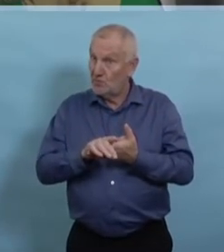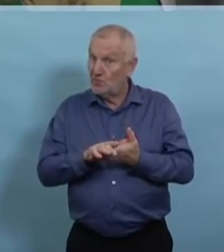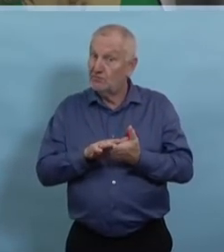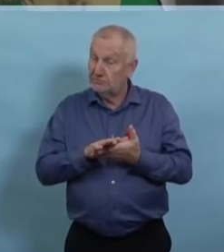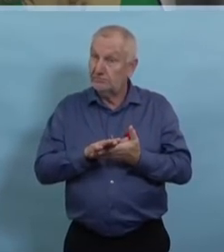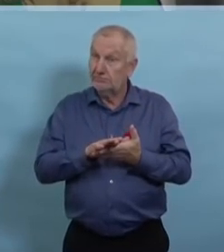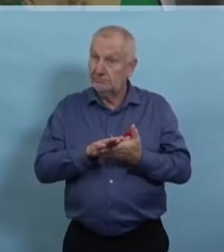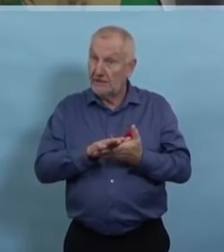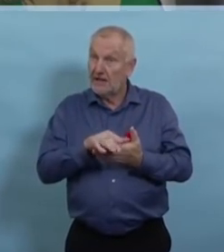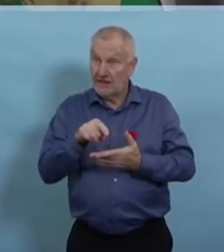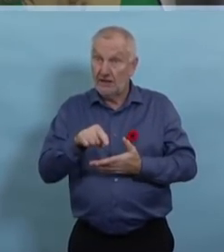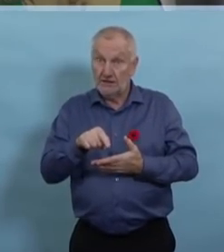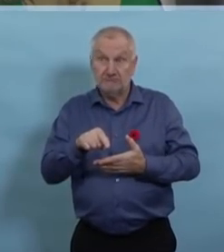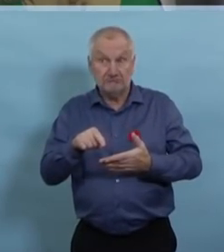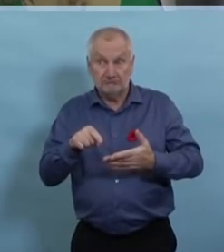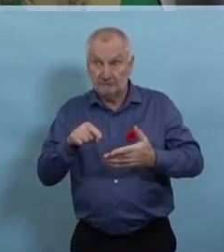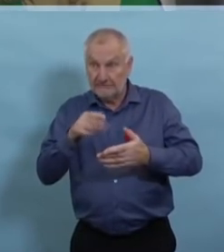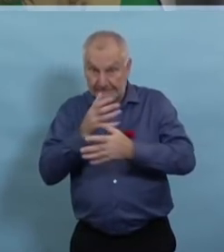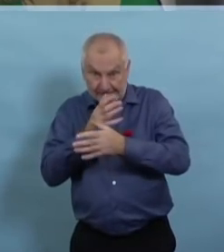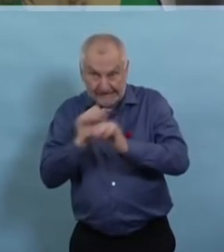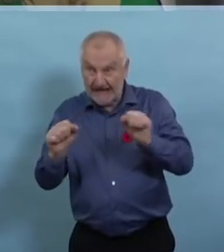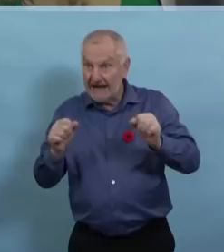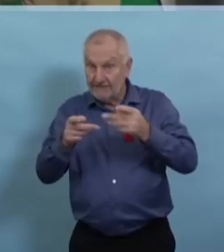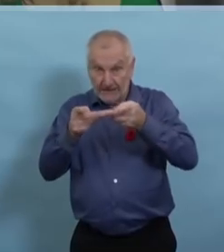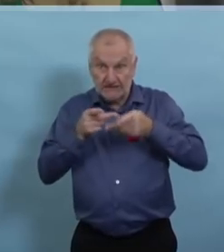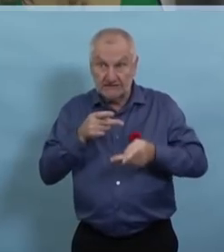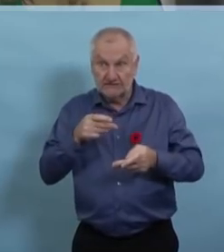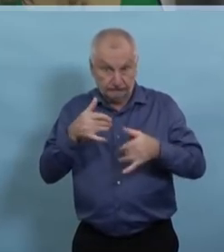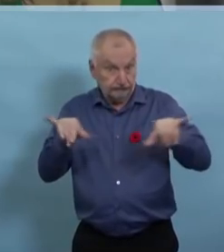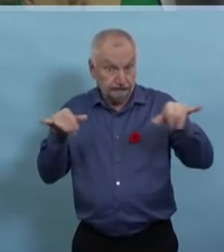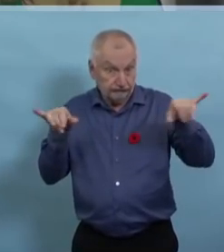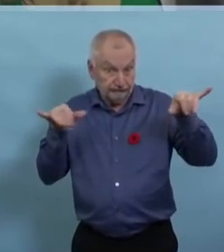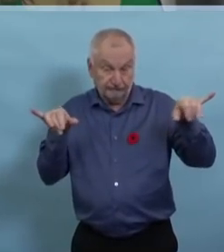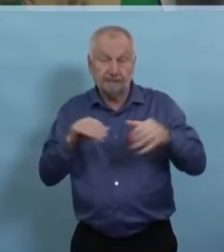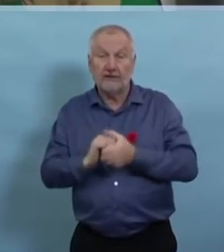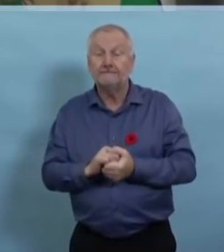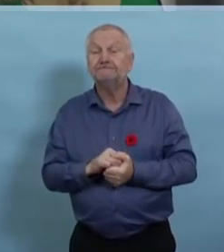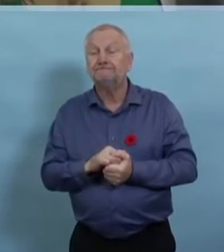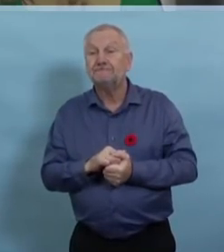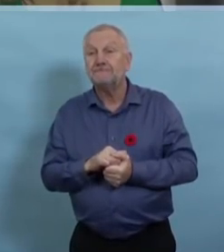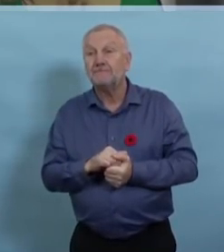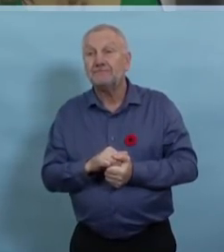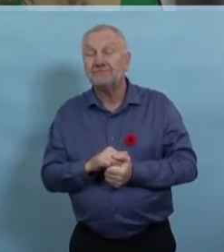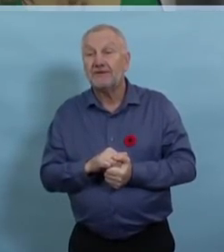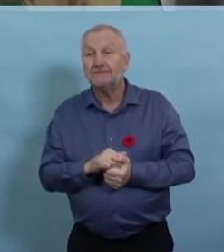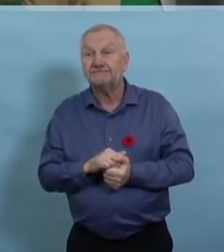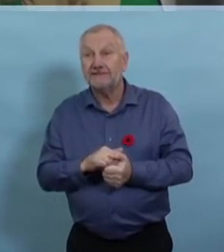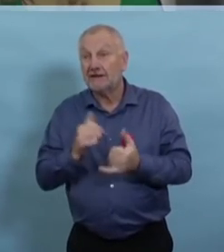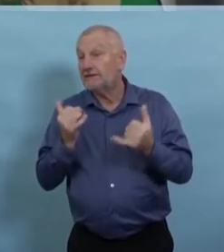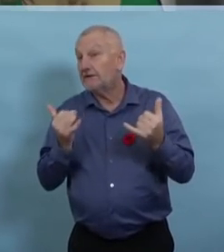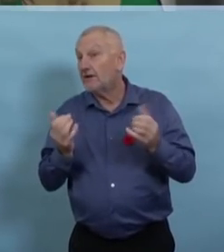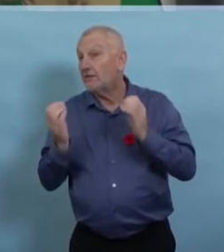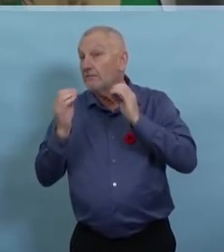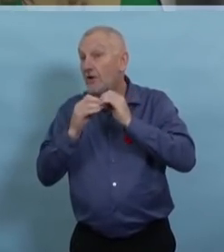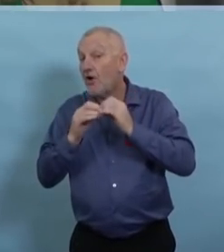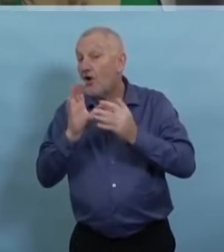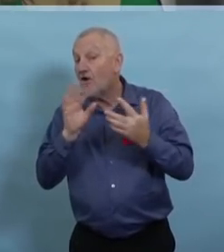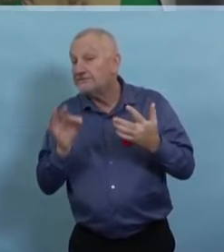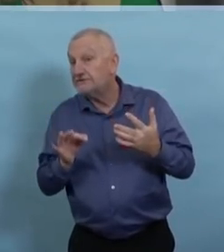safe place for students to be. There are, of course, now more options, and under the different code levels we're